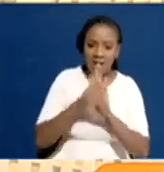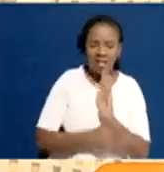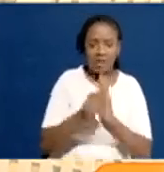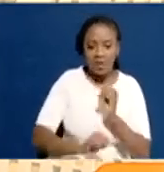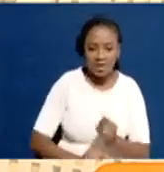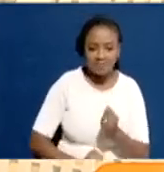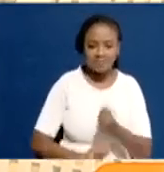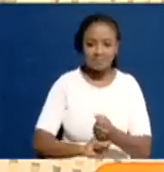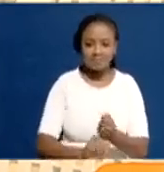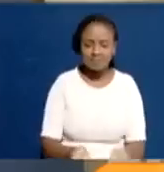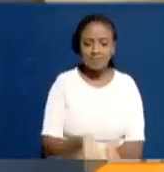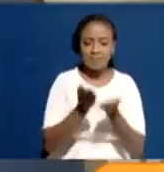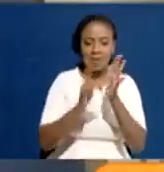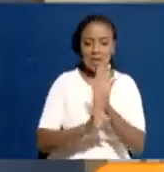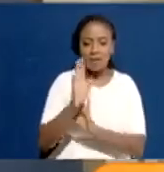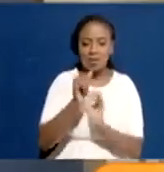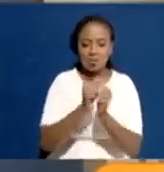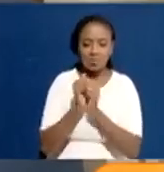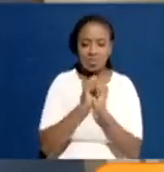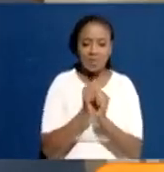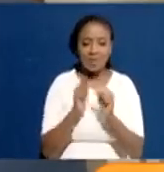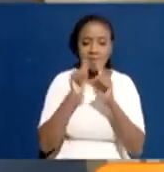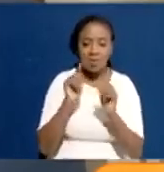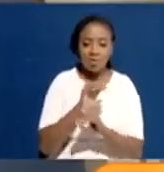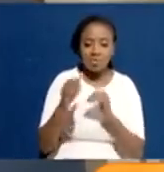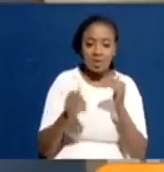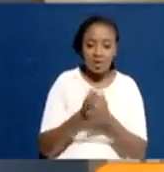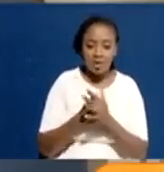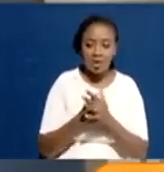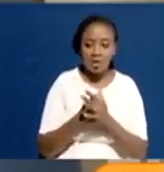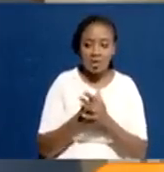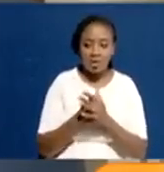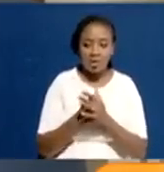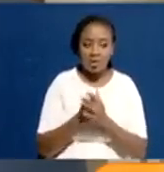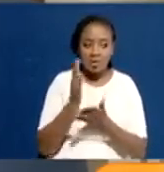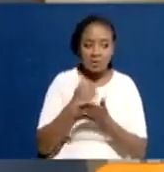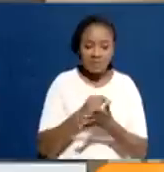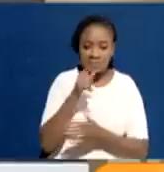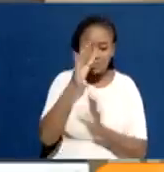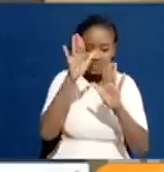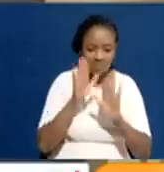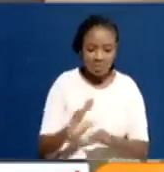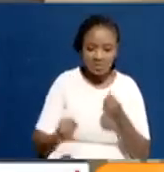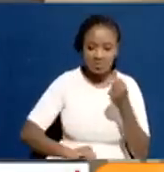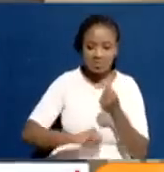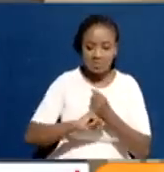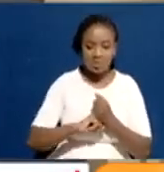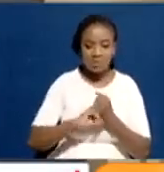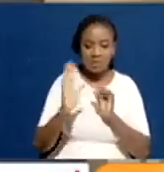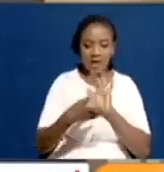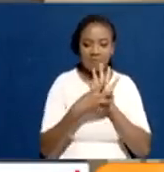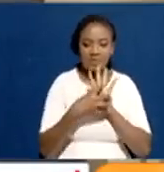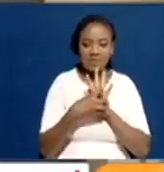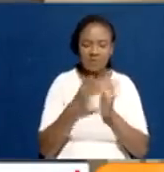as it grows, we grow together. The alcoholic beverages sector is a key contributor to the total advertising